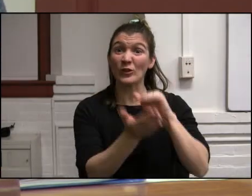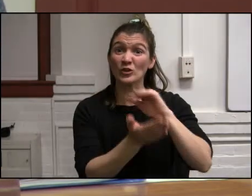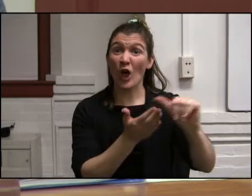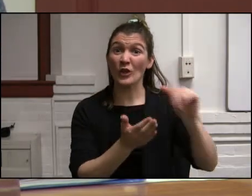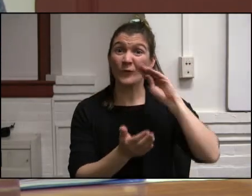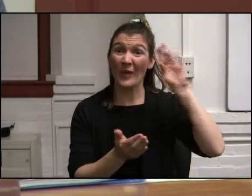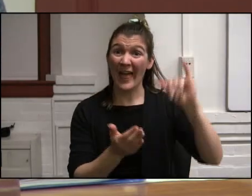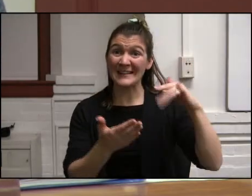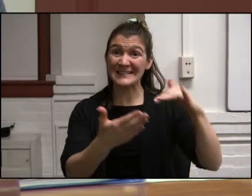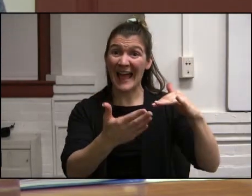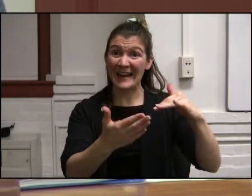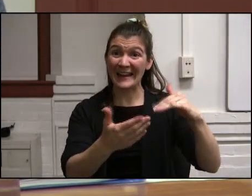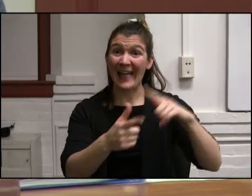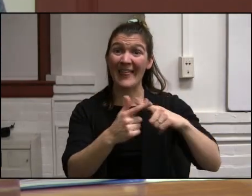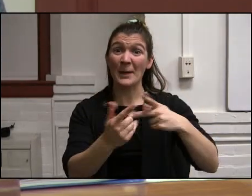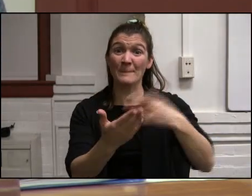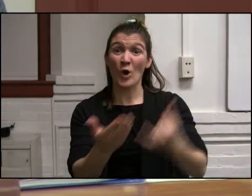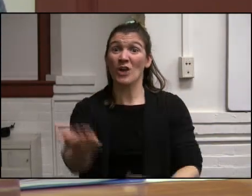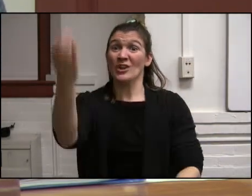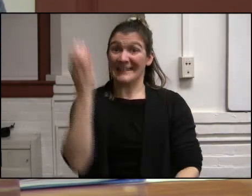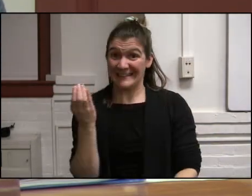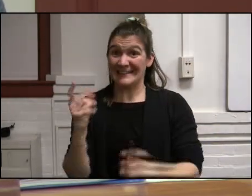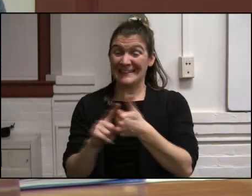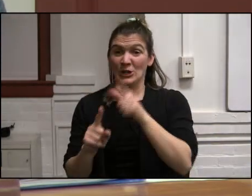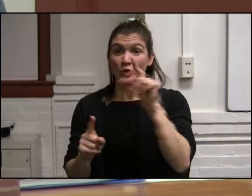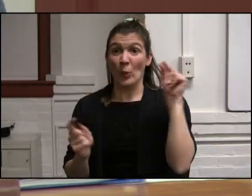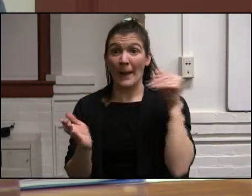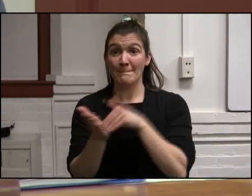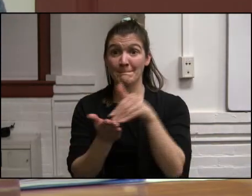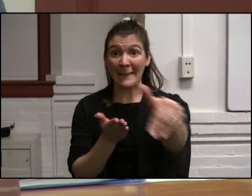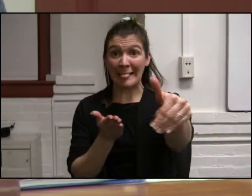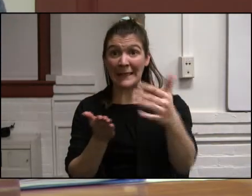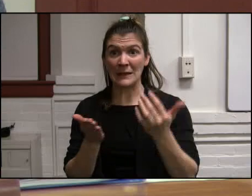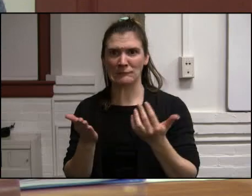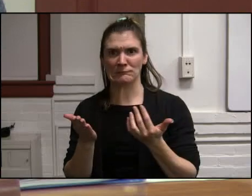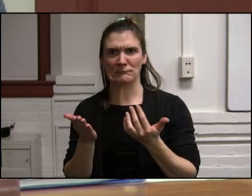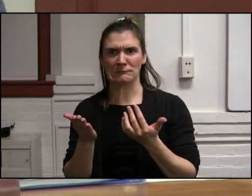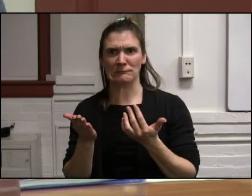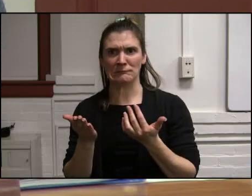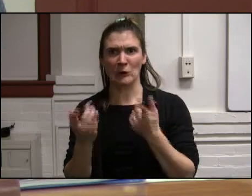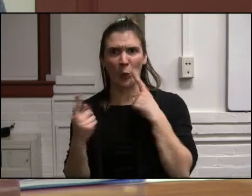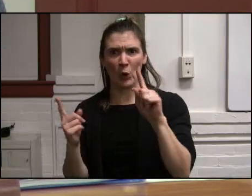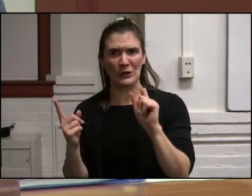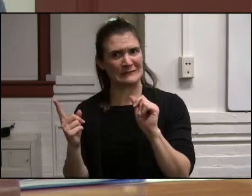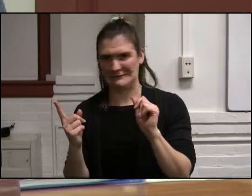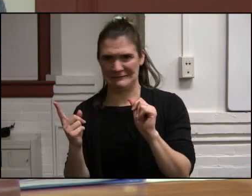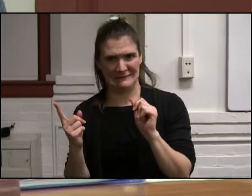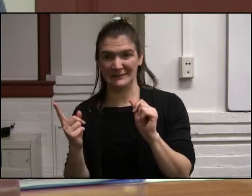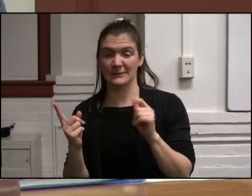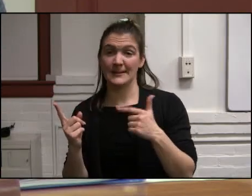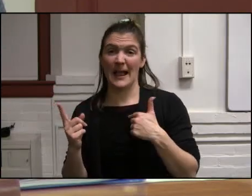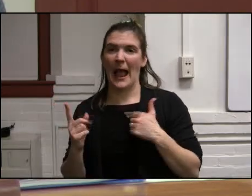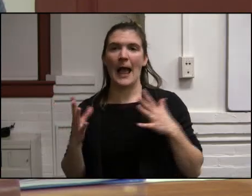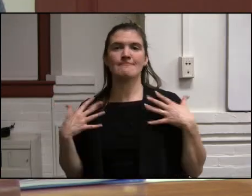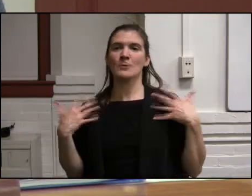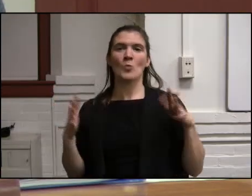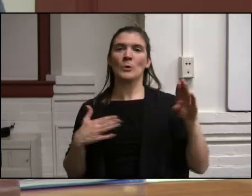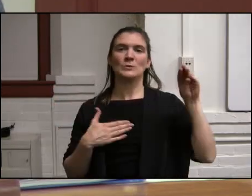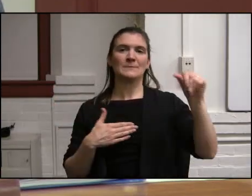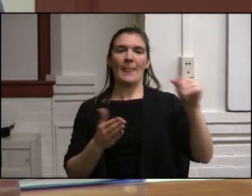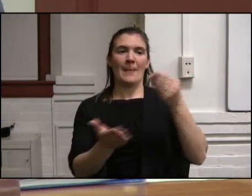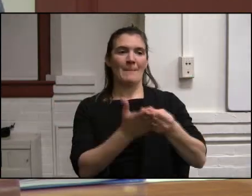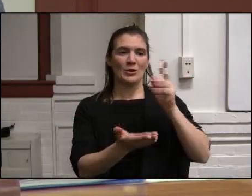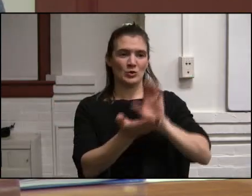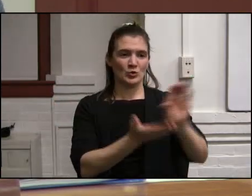and it looks like we're going to end up with a project that's $20 million and we really don't know if it's going to work, I don't know if I even want to spend that